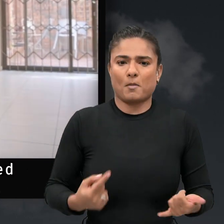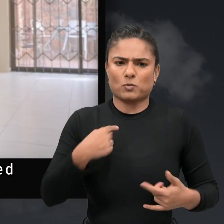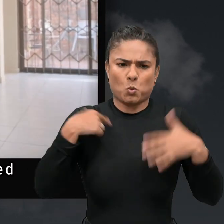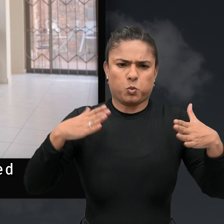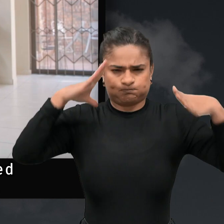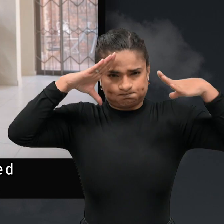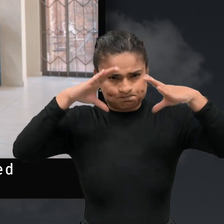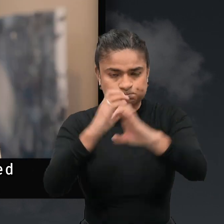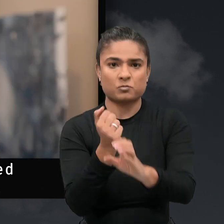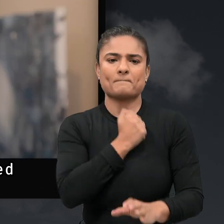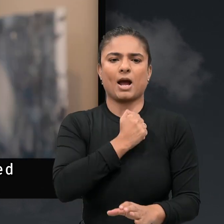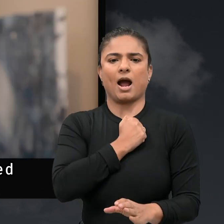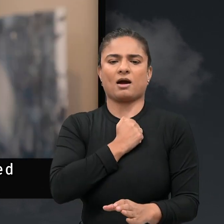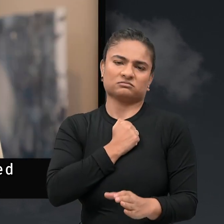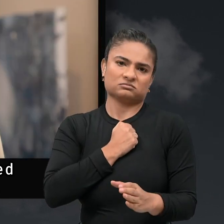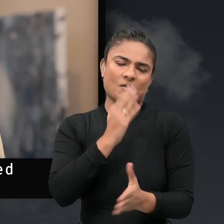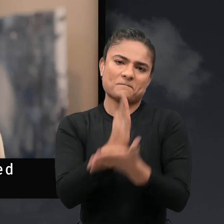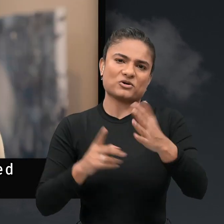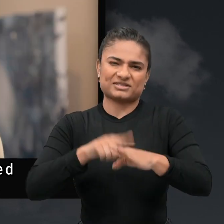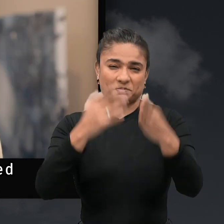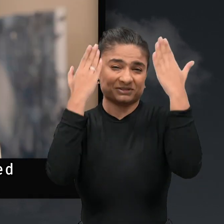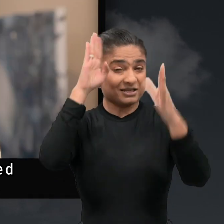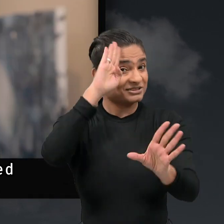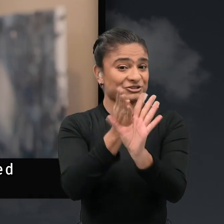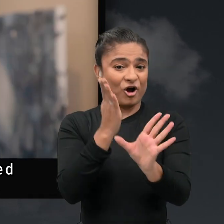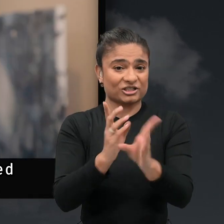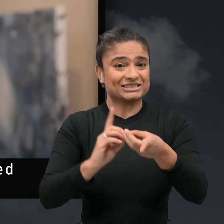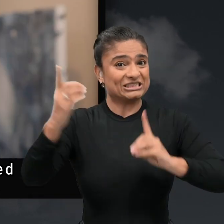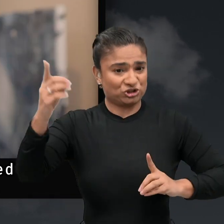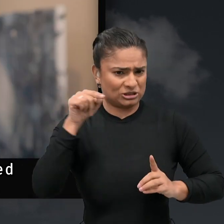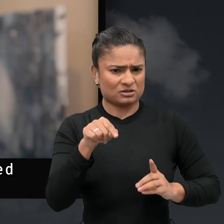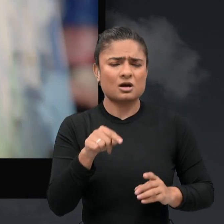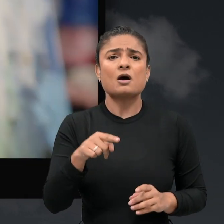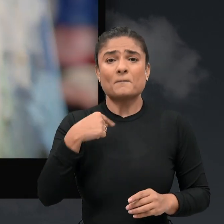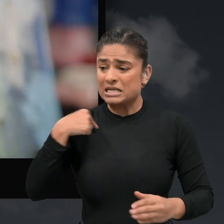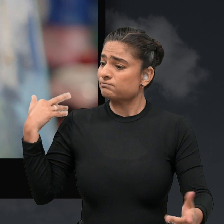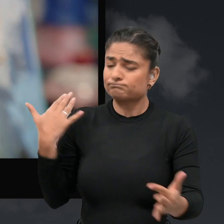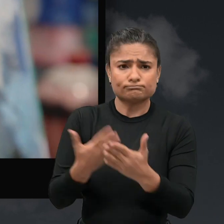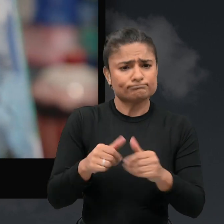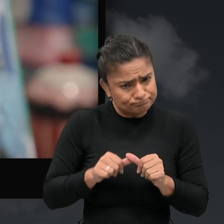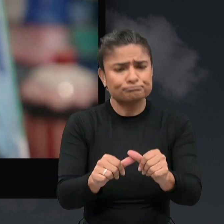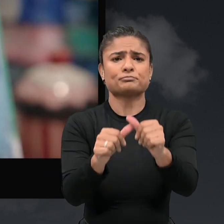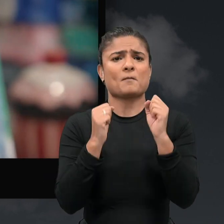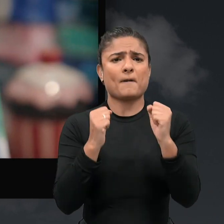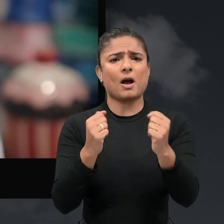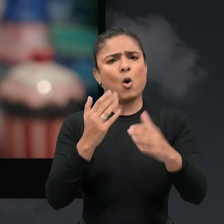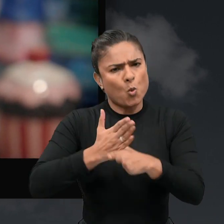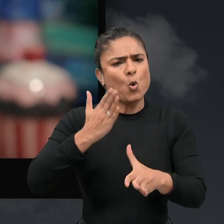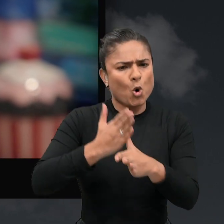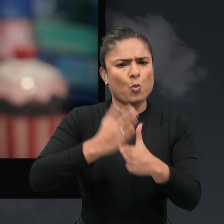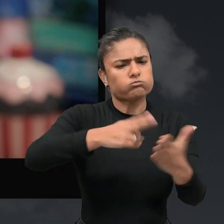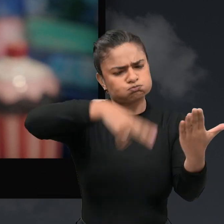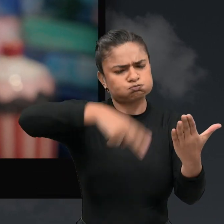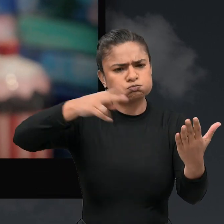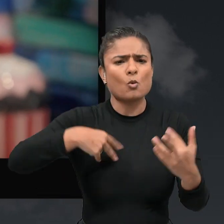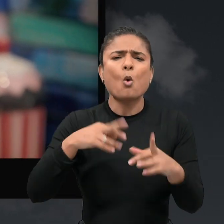moment, I am very much focused on my part-time psychology degree. Throughout that, I keep working,